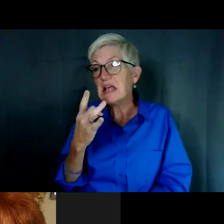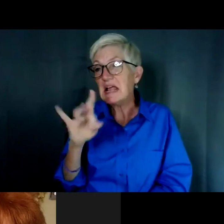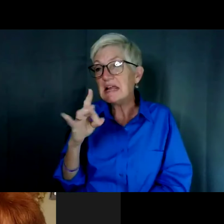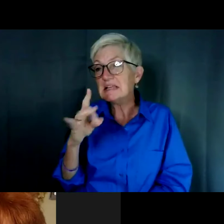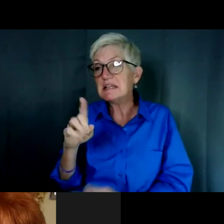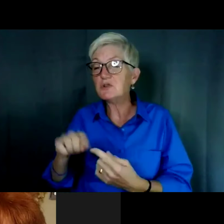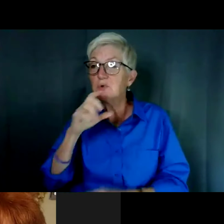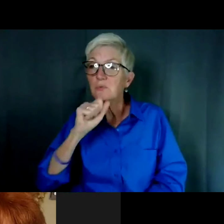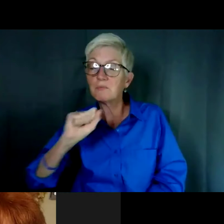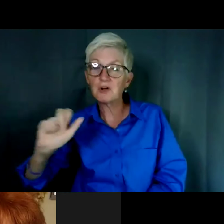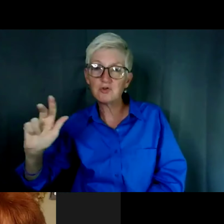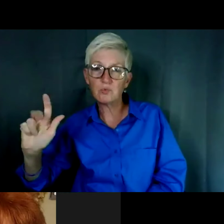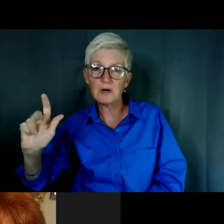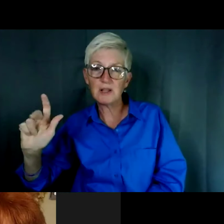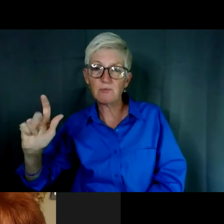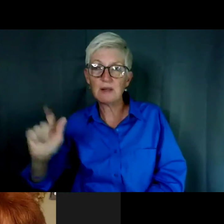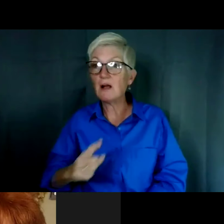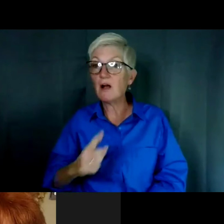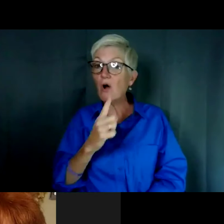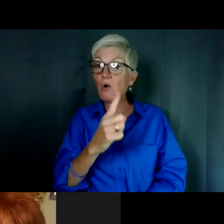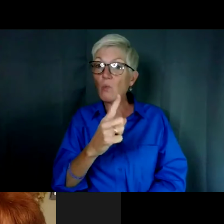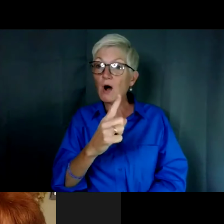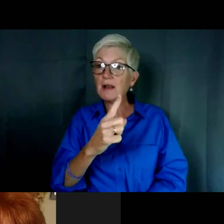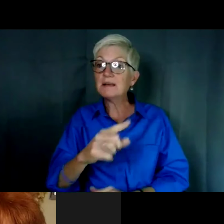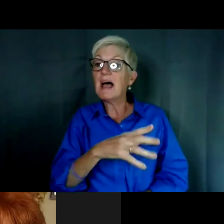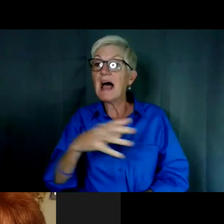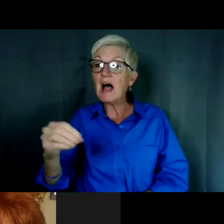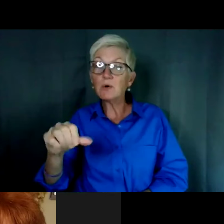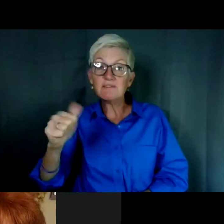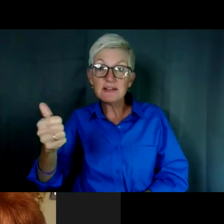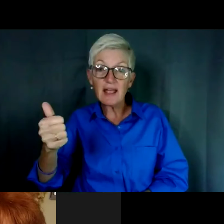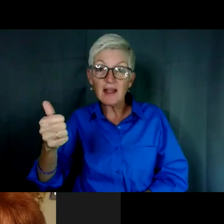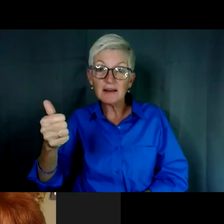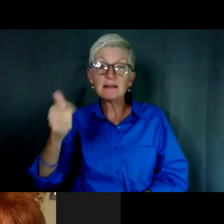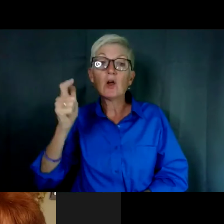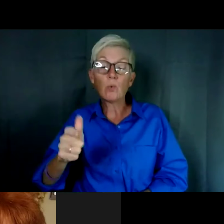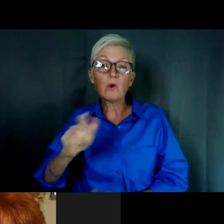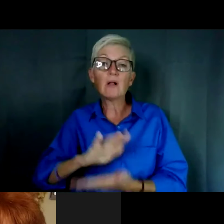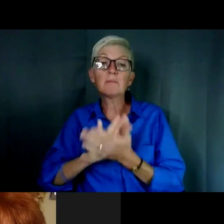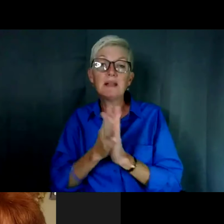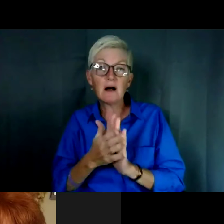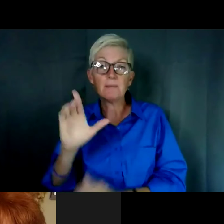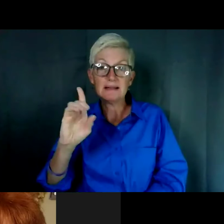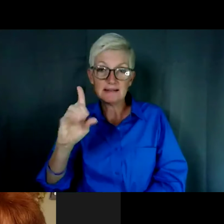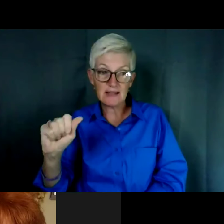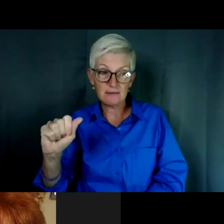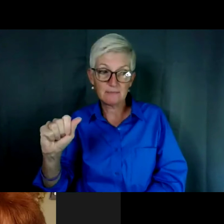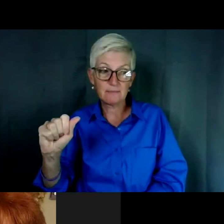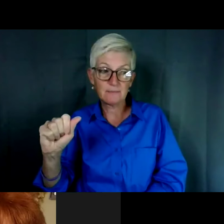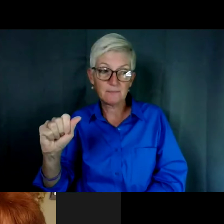so, 1 in 10 will acquire a disability. And then when you get into the work years